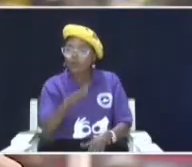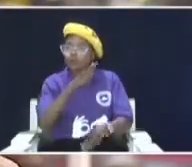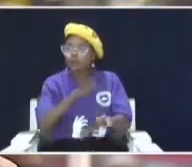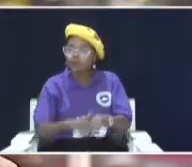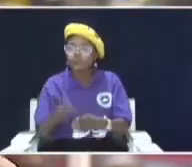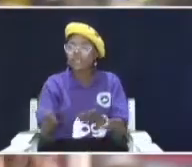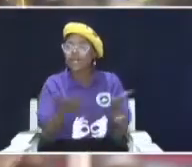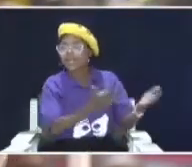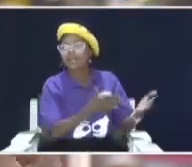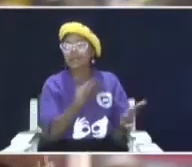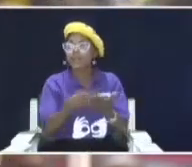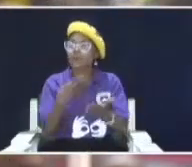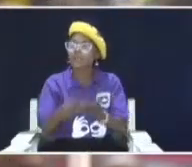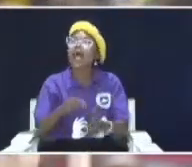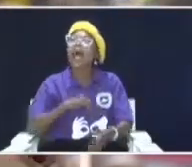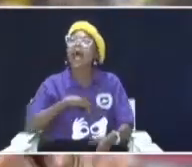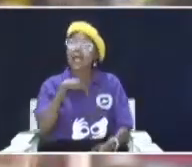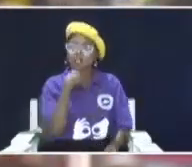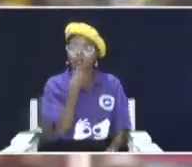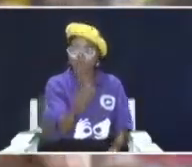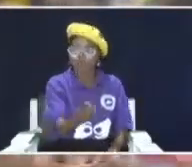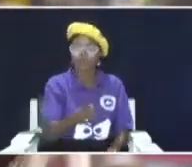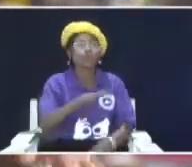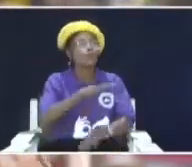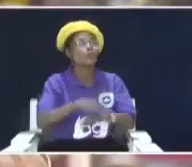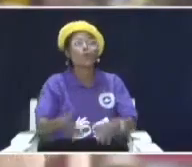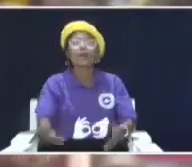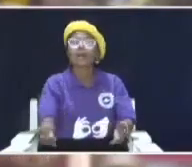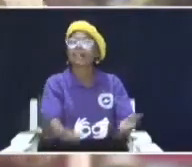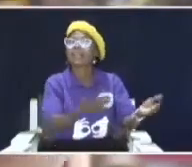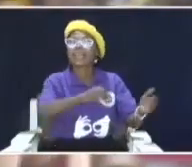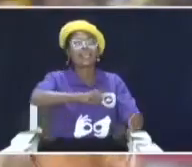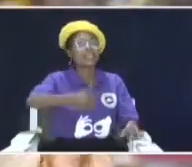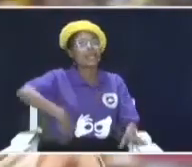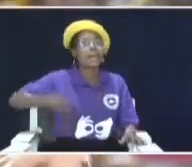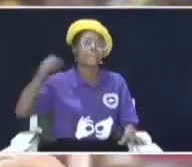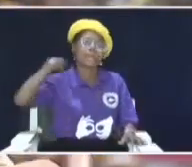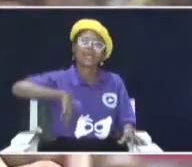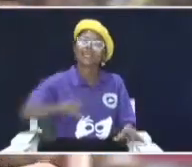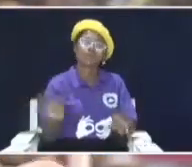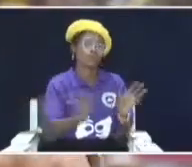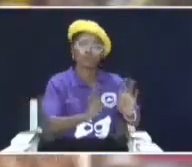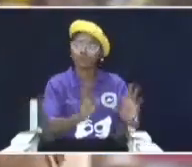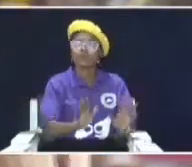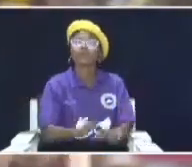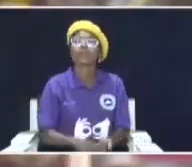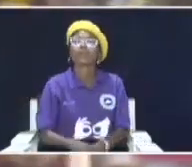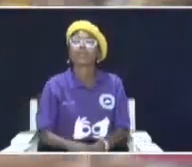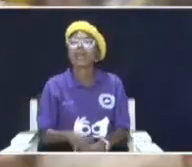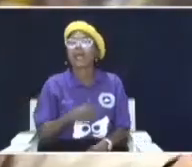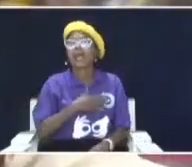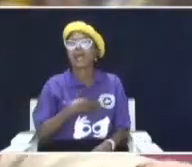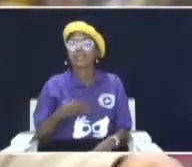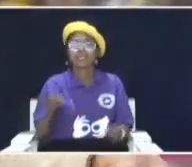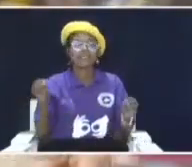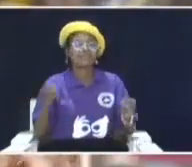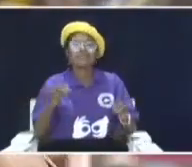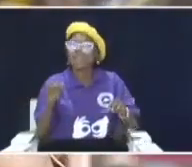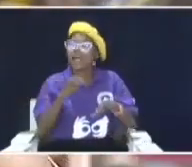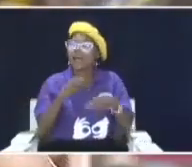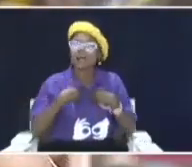money, I told you don't carry purse, don't carry anything. Did you lack anything? And they said, nothing.